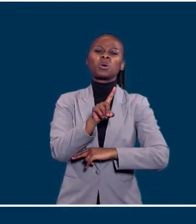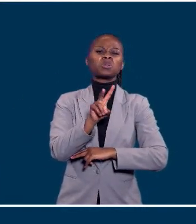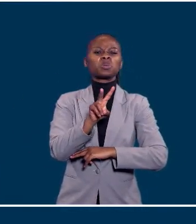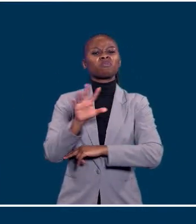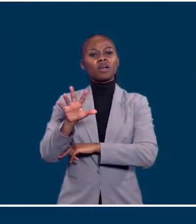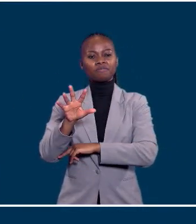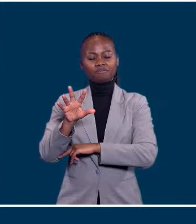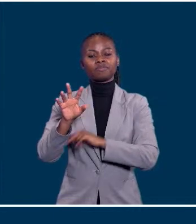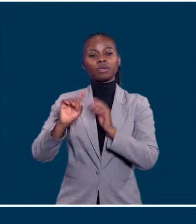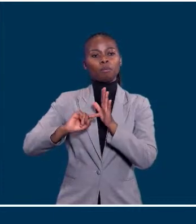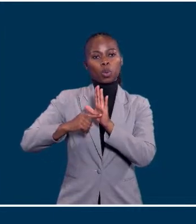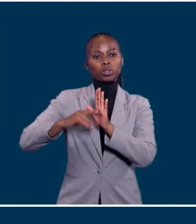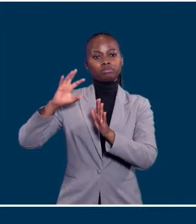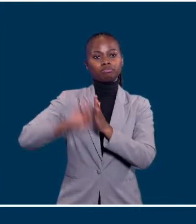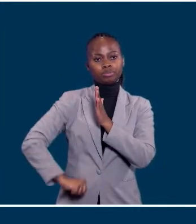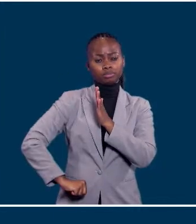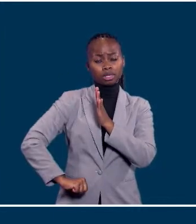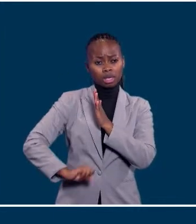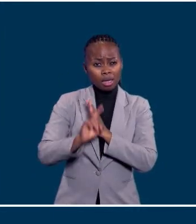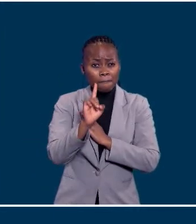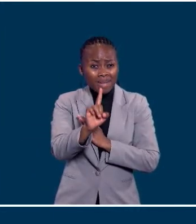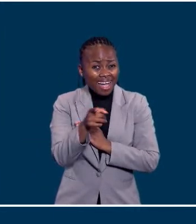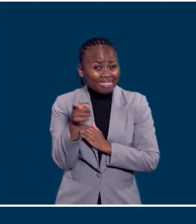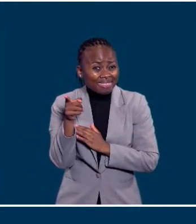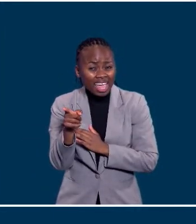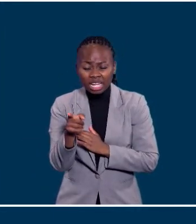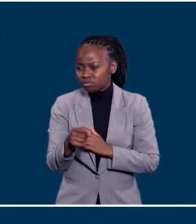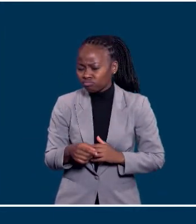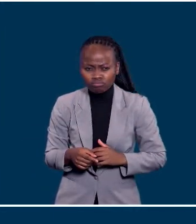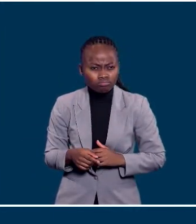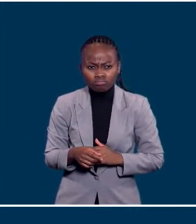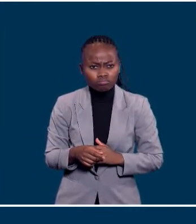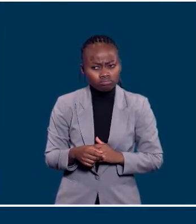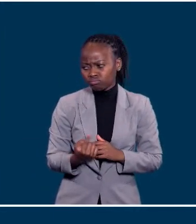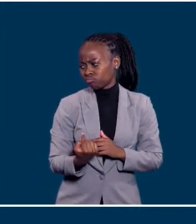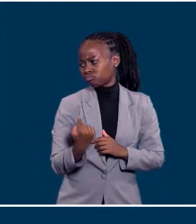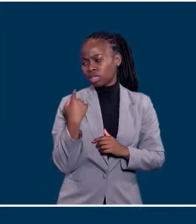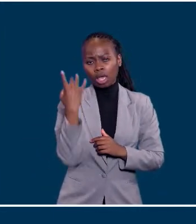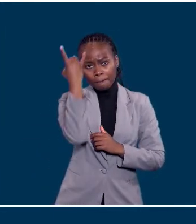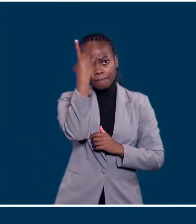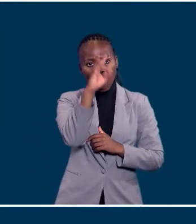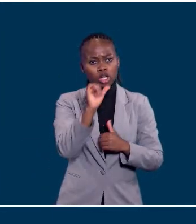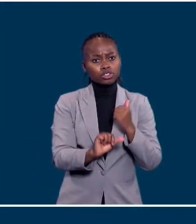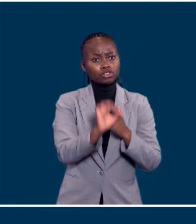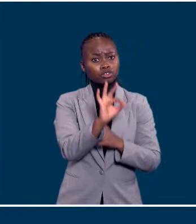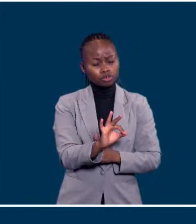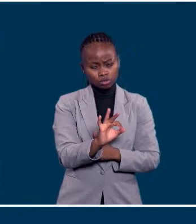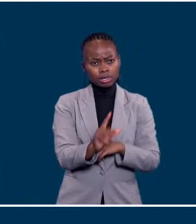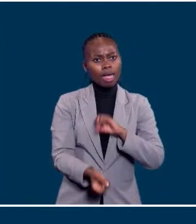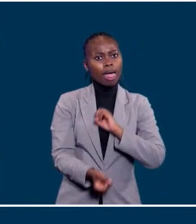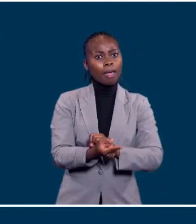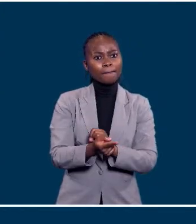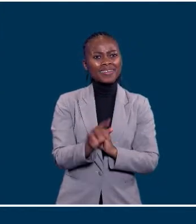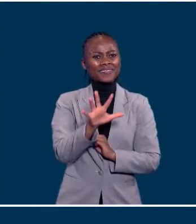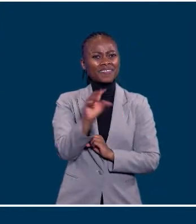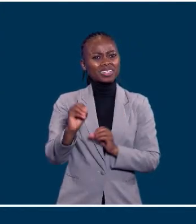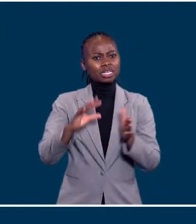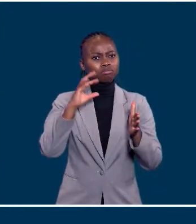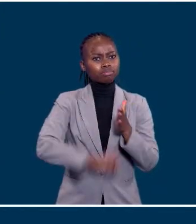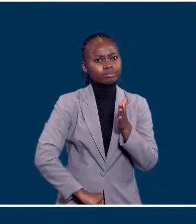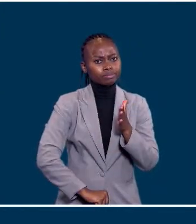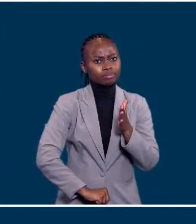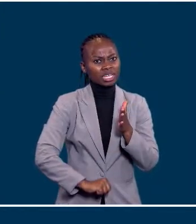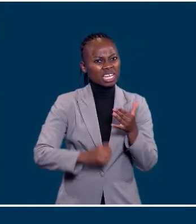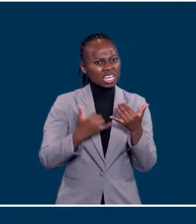cut. That collapsed by March to 50 basis points and is now increasing again to